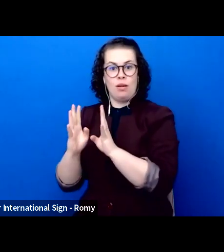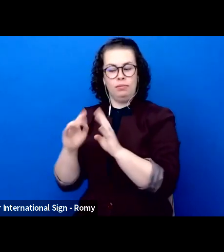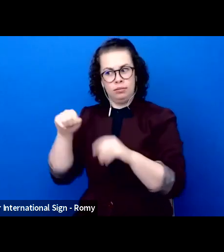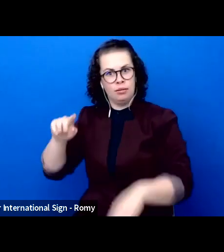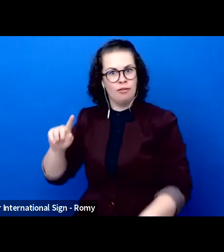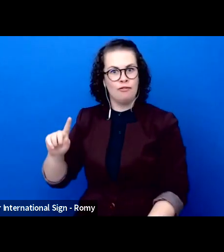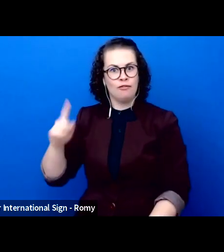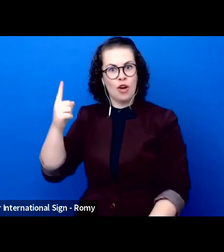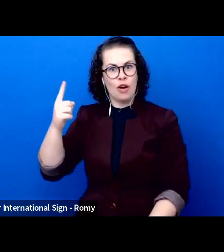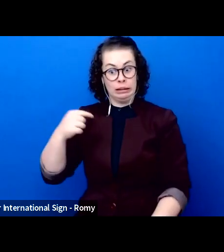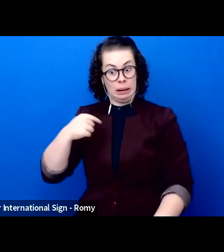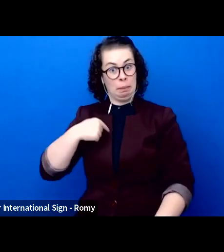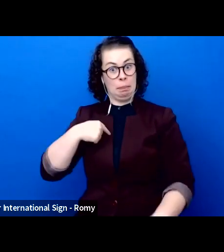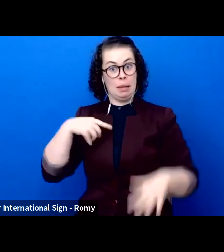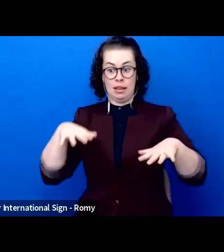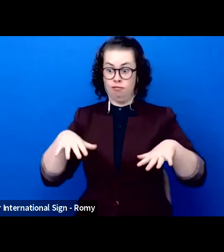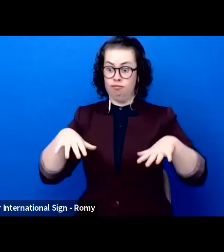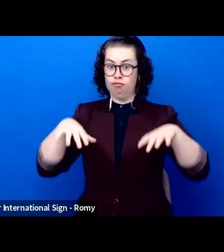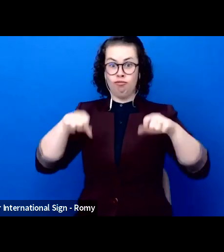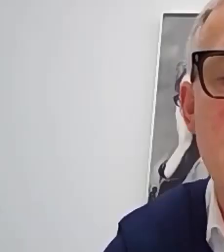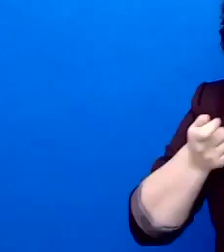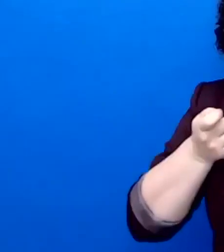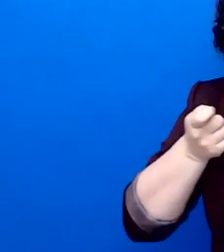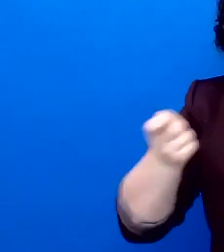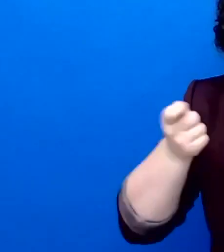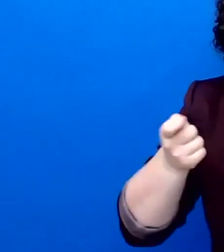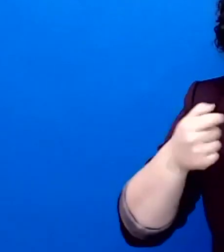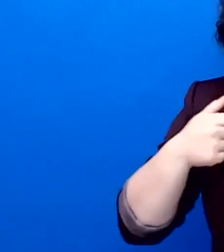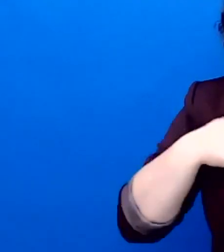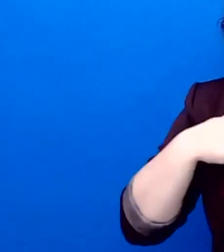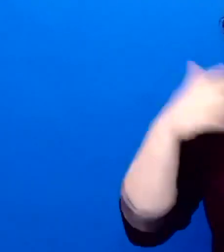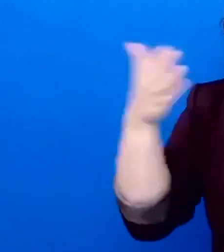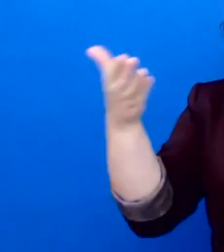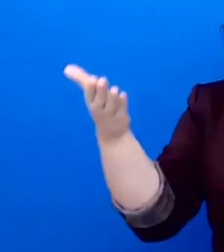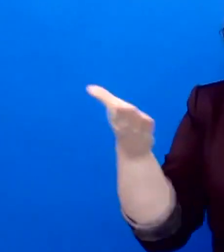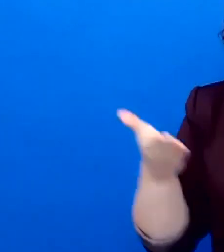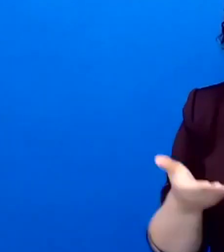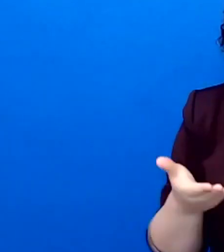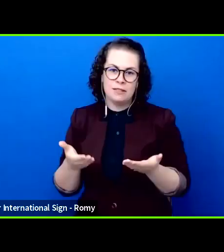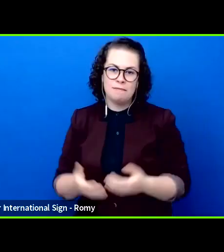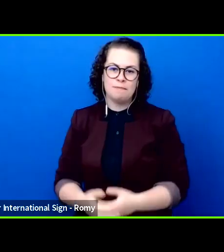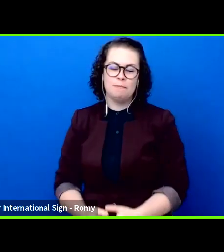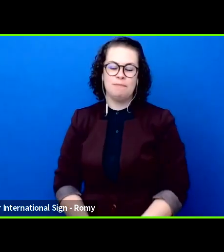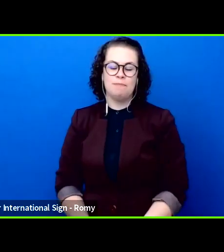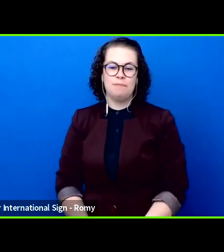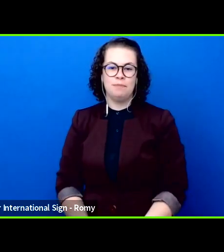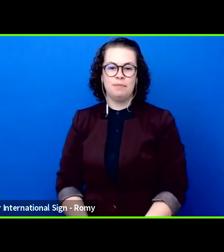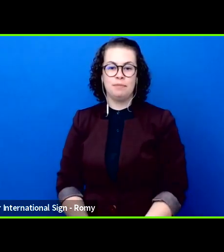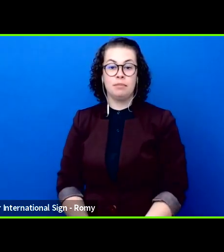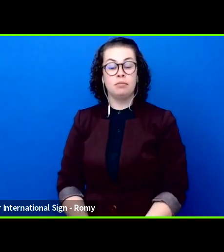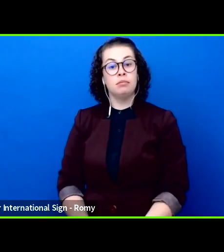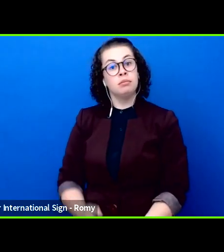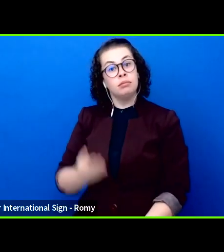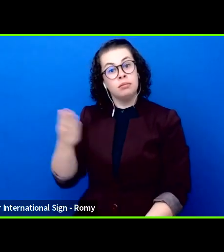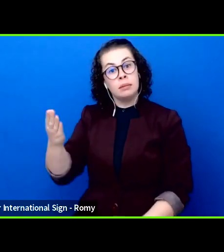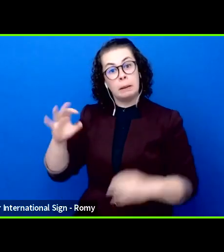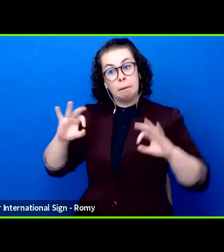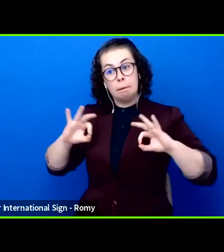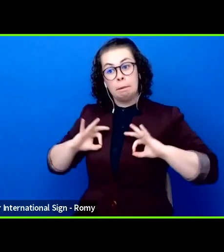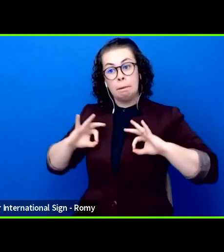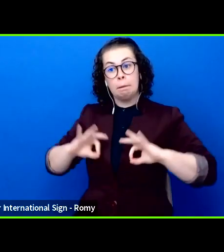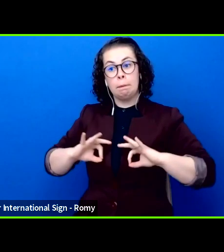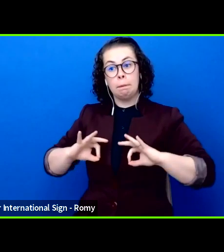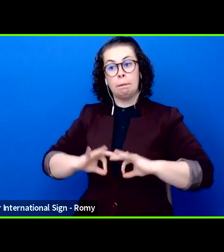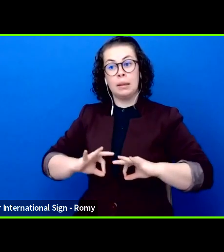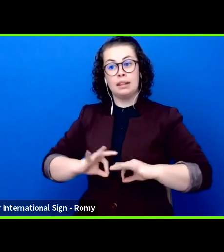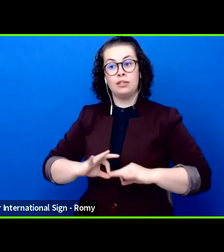I have the honor to welcome you. As the Minister has already said in her speech, we would have been delighted to